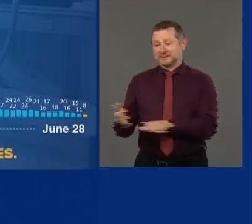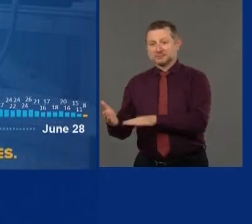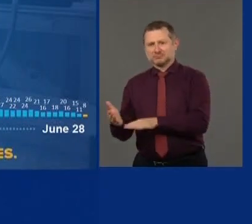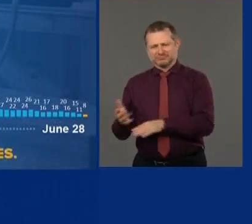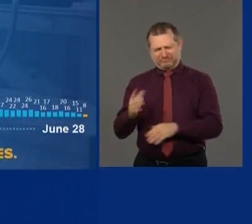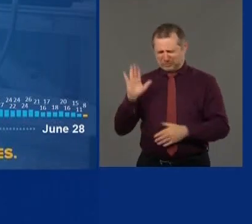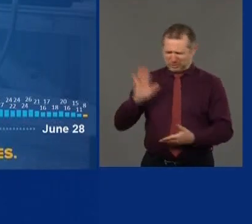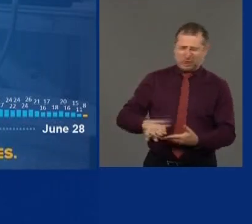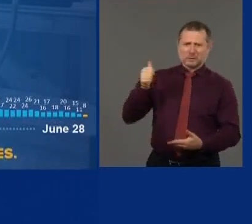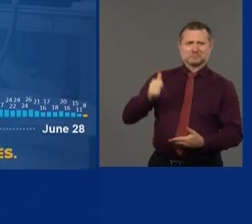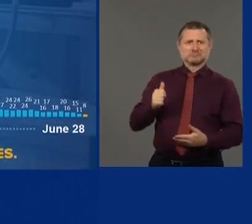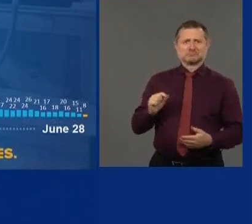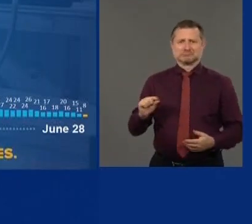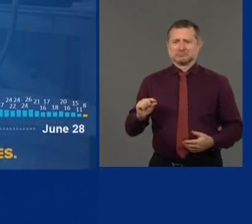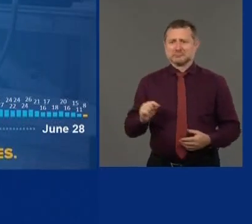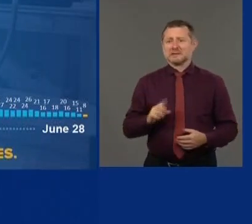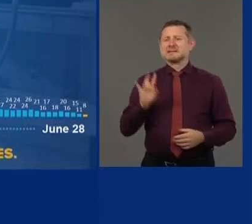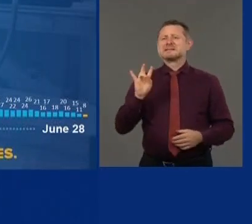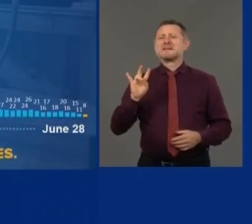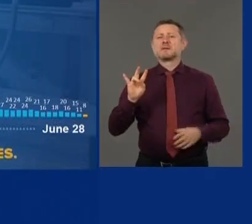to